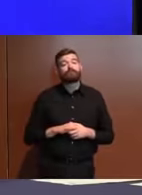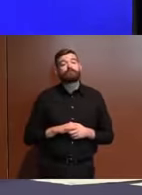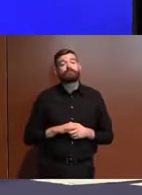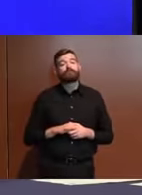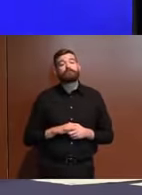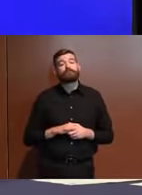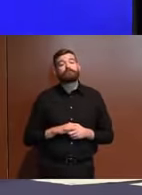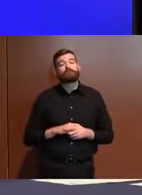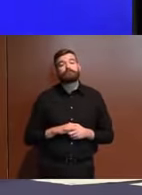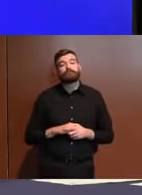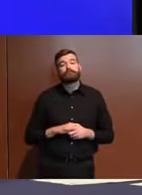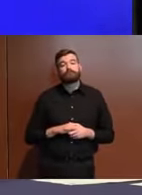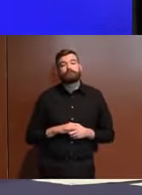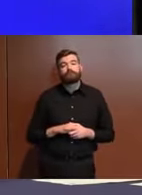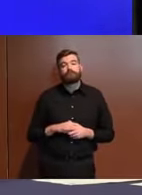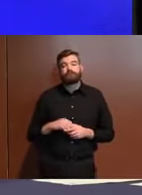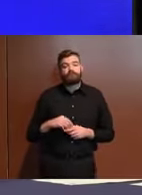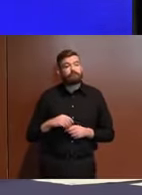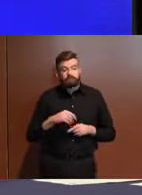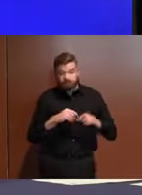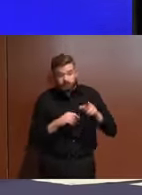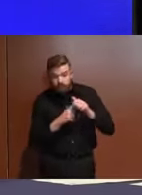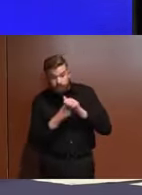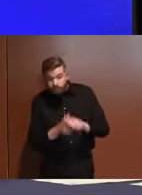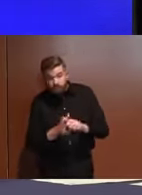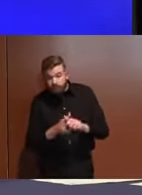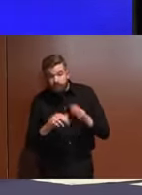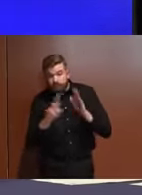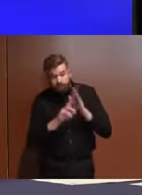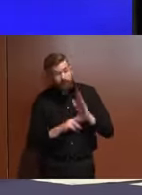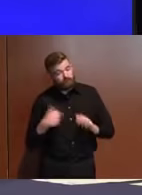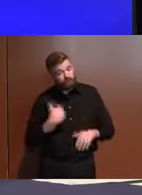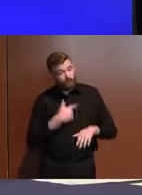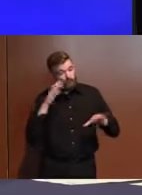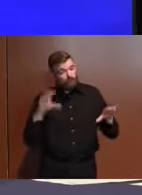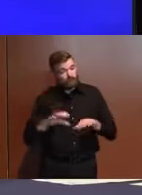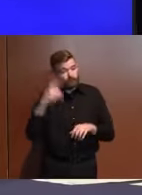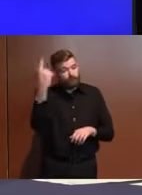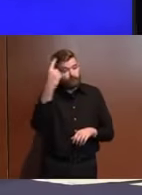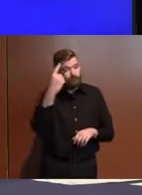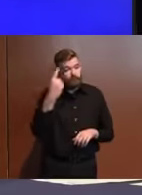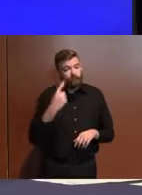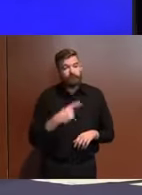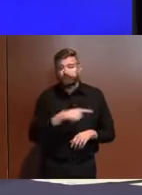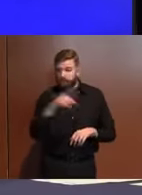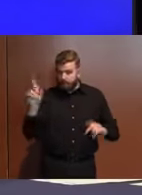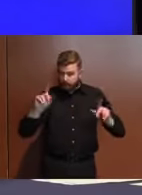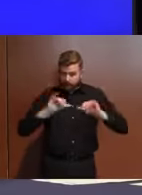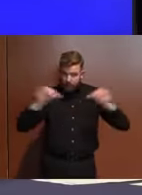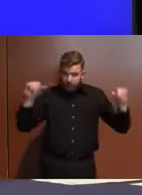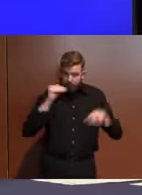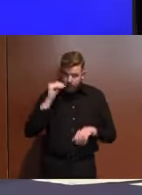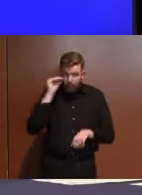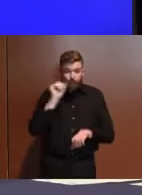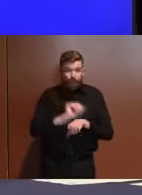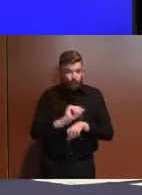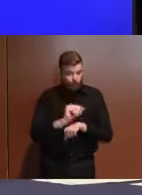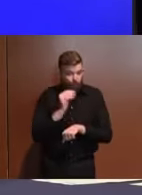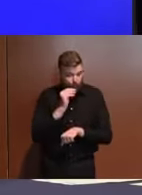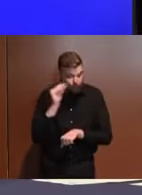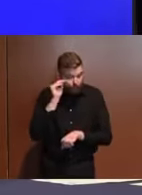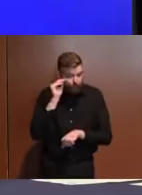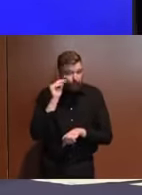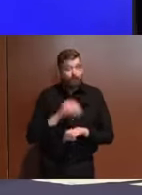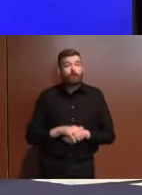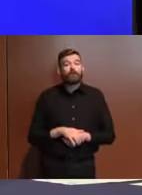action if folks don't comply. And this is both work from home as well as social distancing within the workplace. Thank you. Do you have